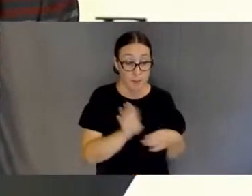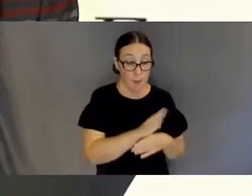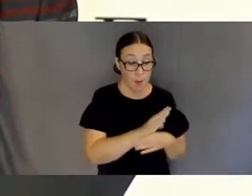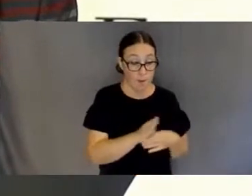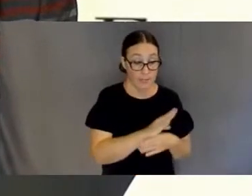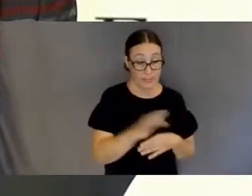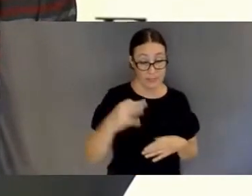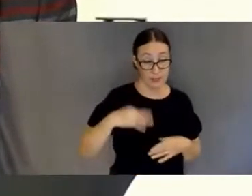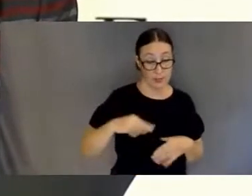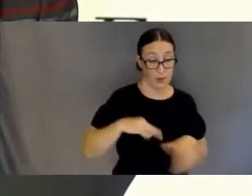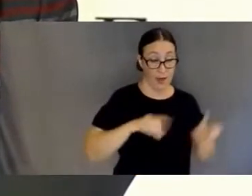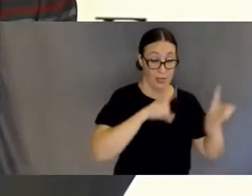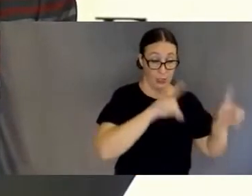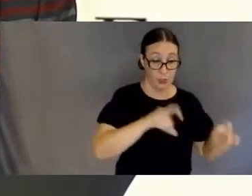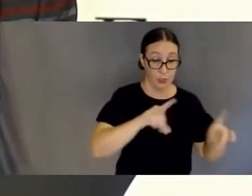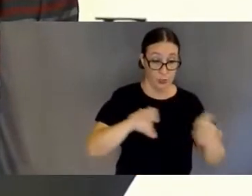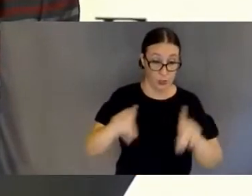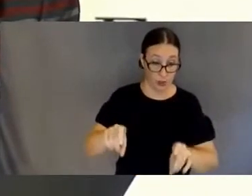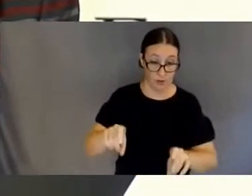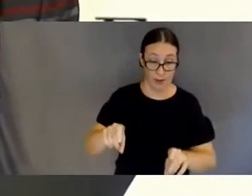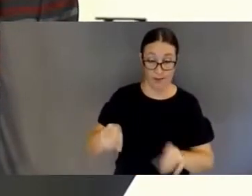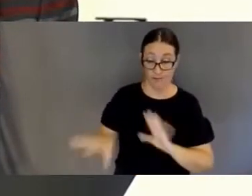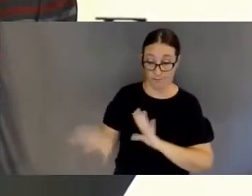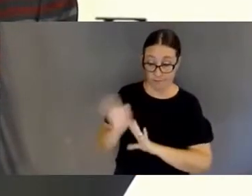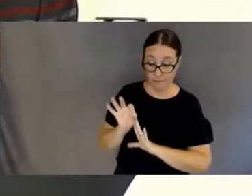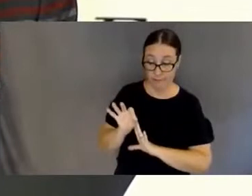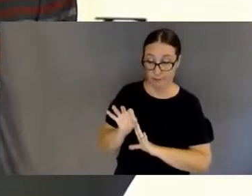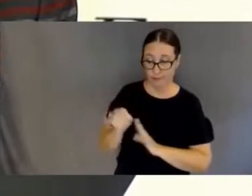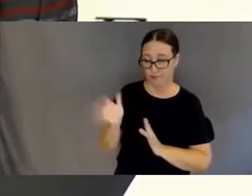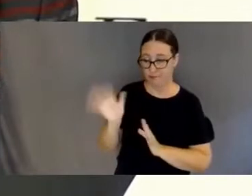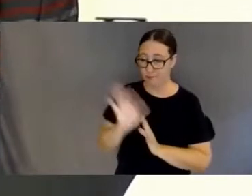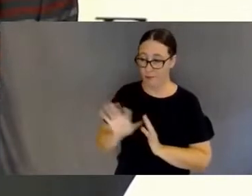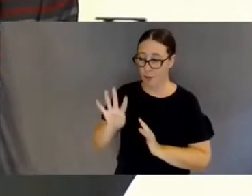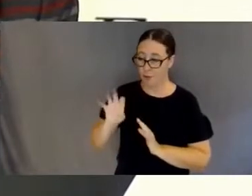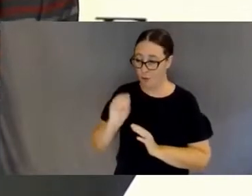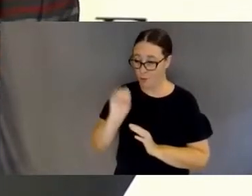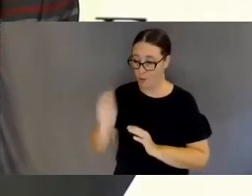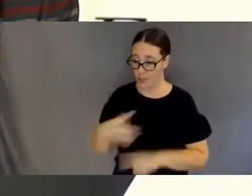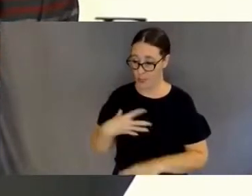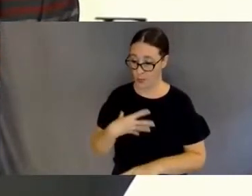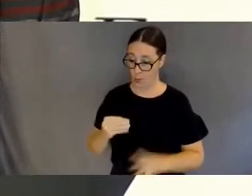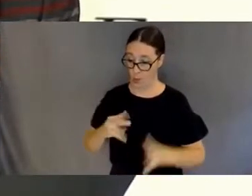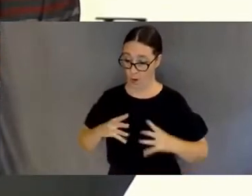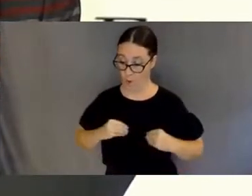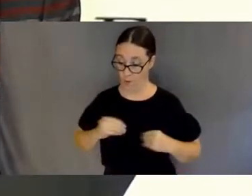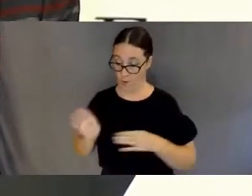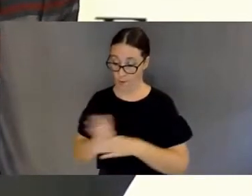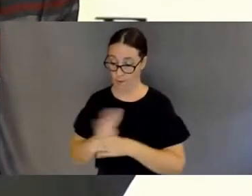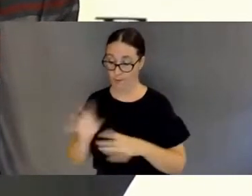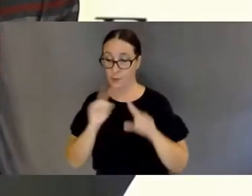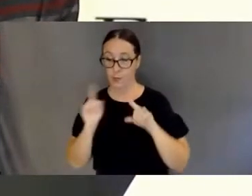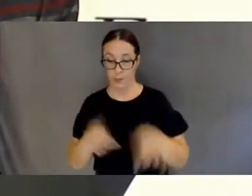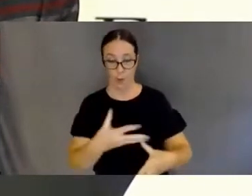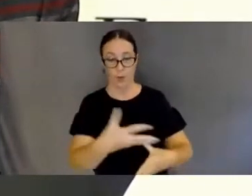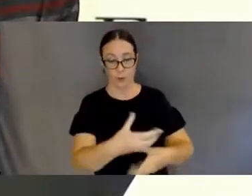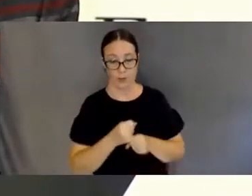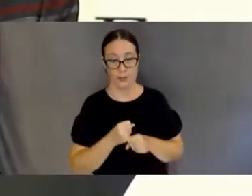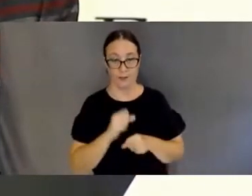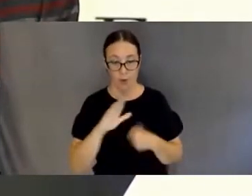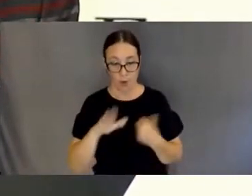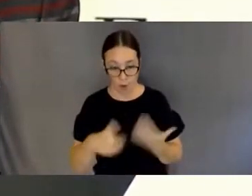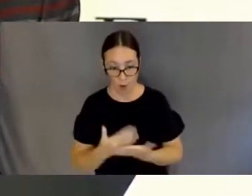the Fed found that while roughly 40% of white-owned firms reported receiving all